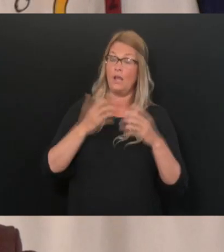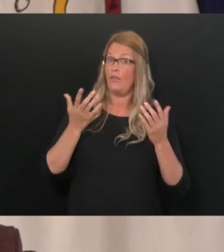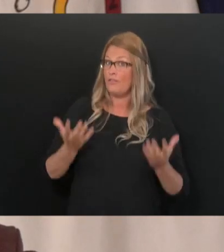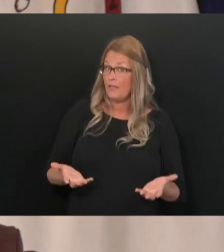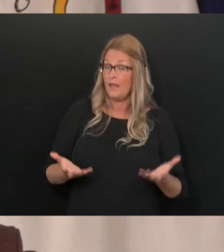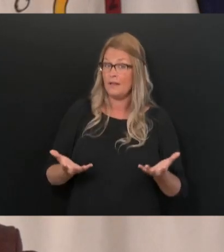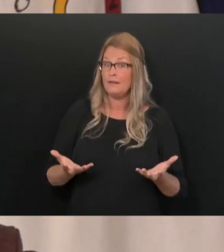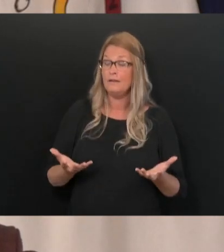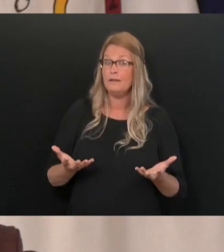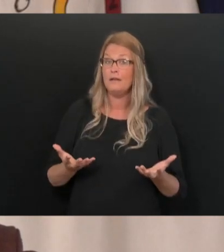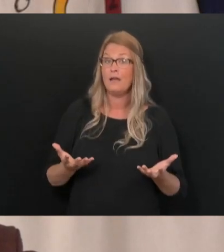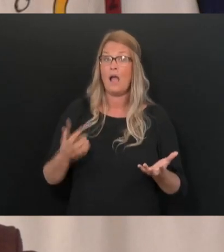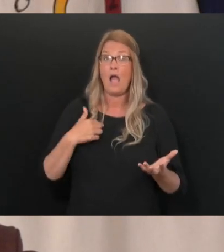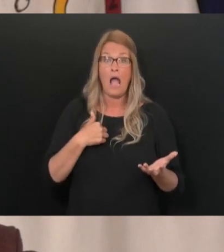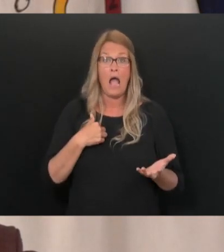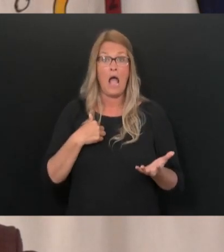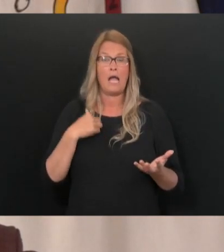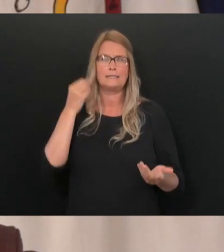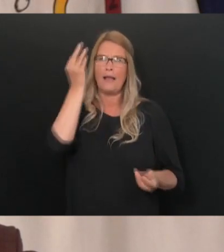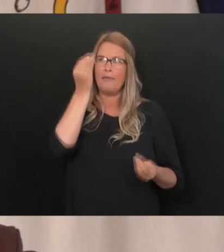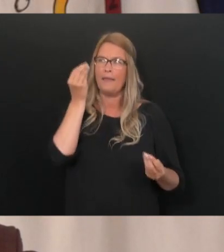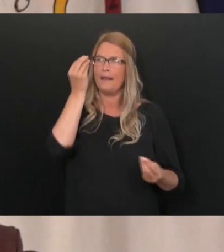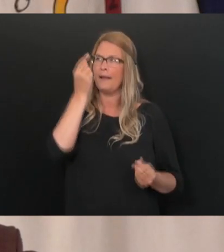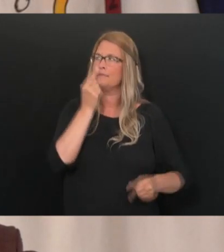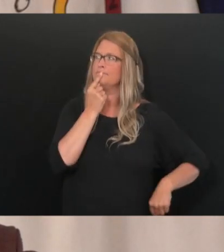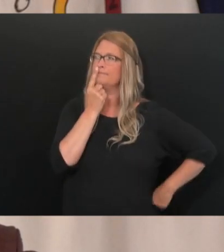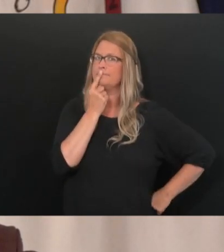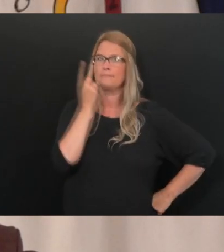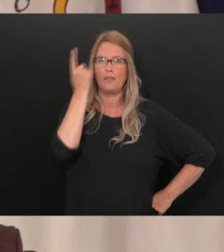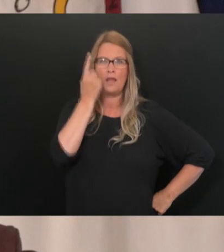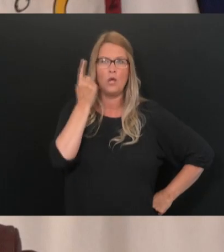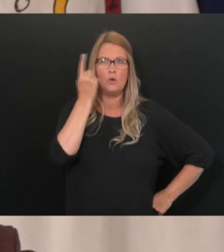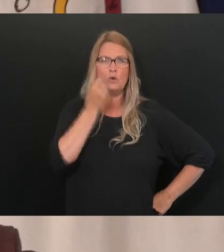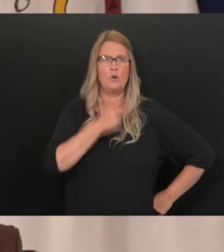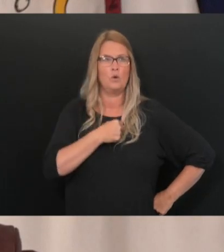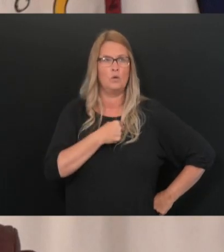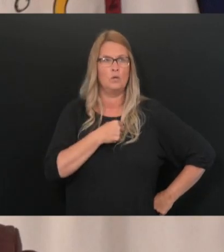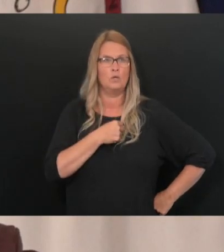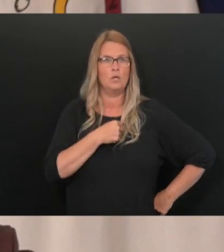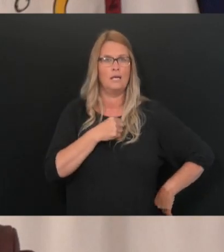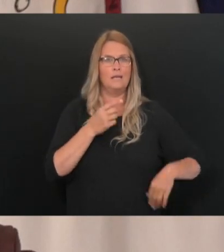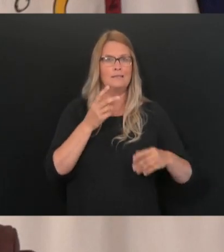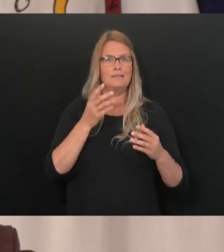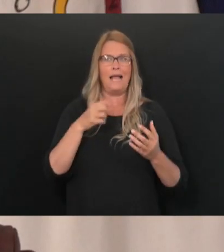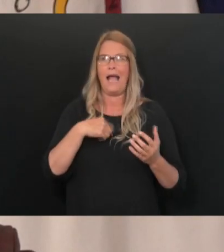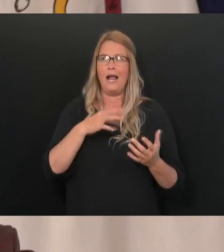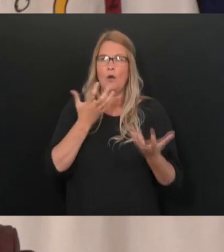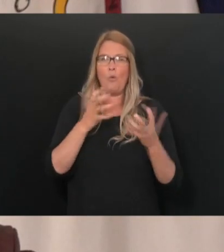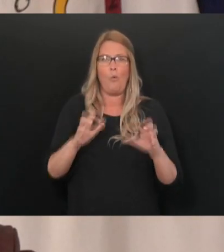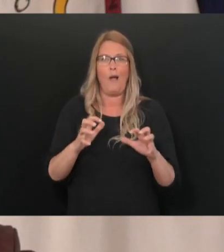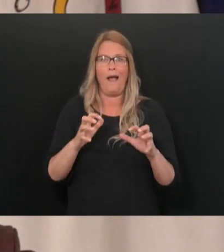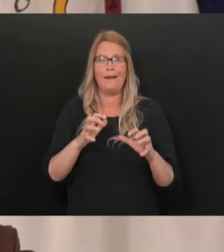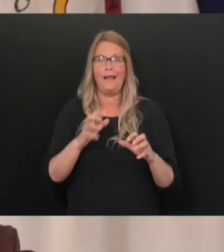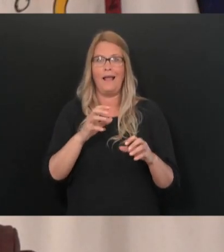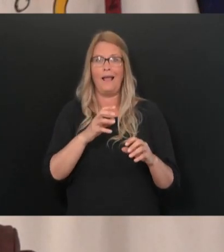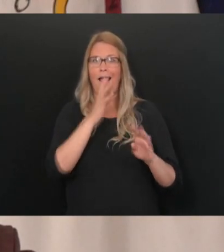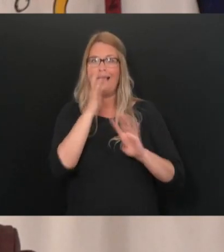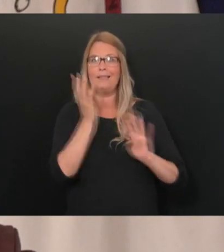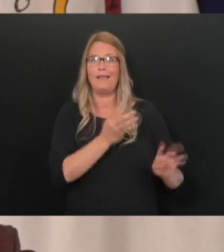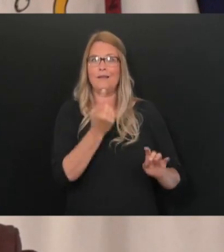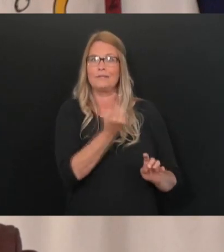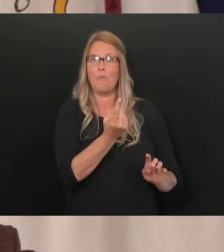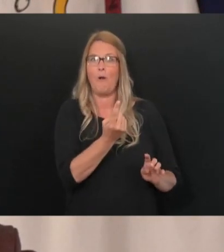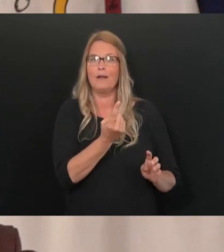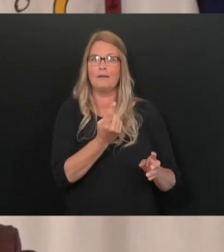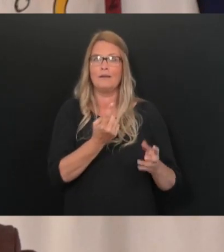then, I started thinking about it, and I said, well, we're going to end up leaving somebody out, just sure as the world.